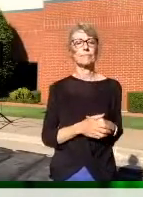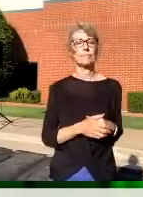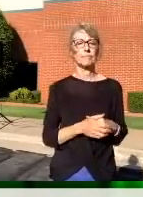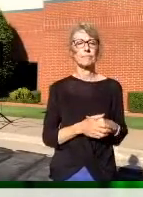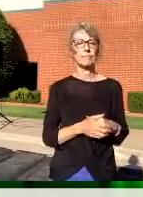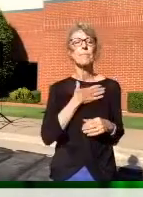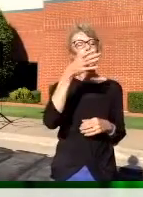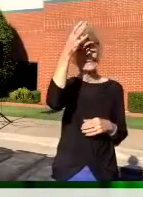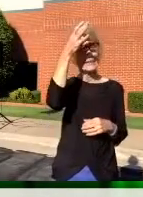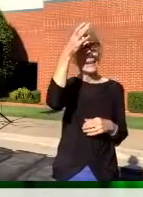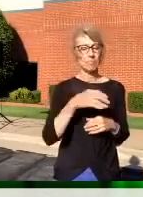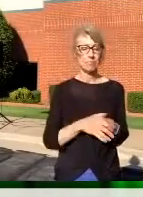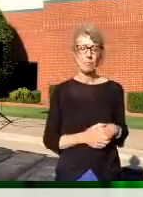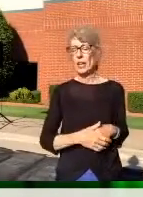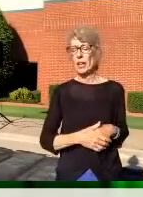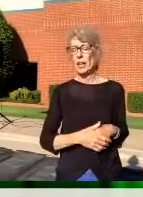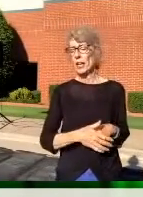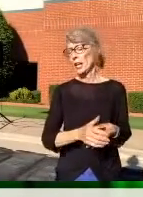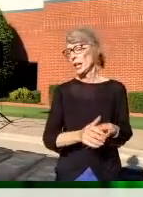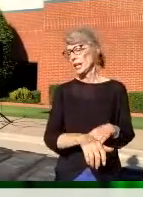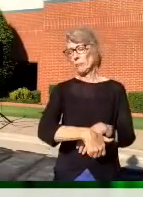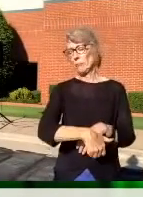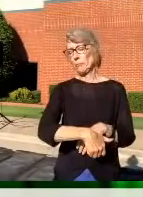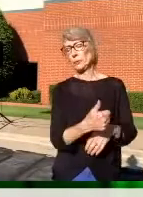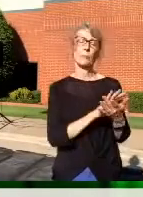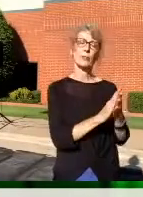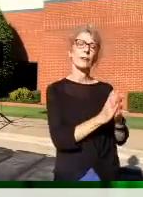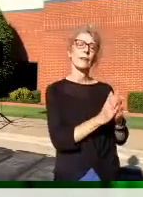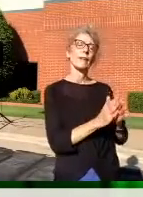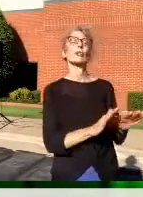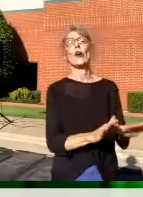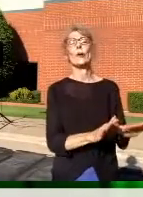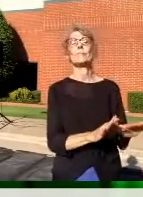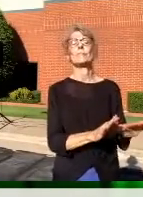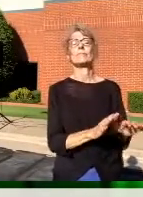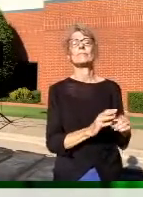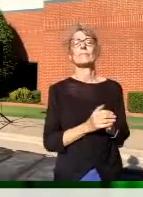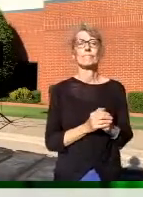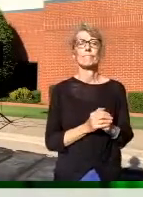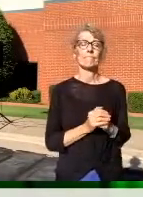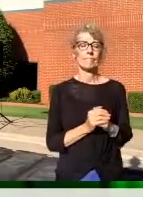feathers. I can think of very, very few times in my life where he has raised